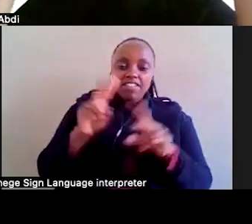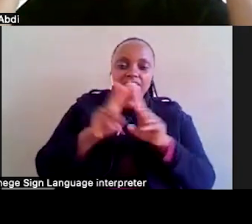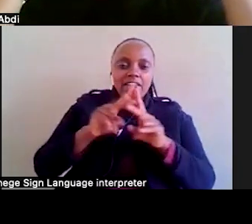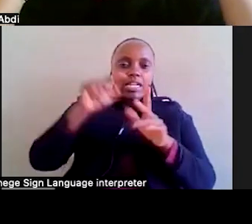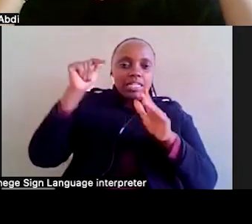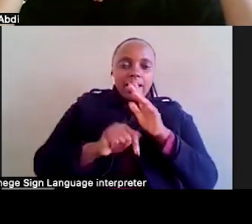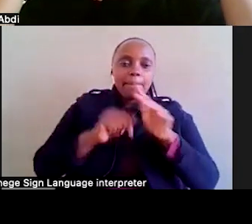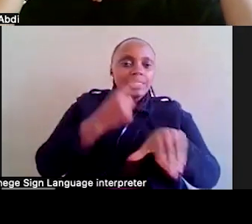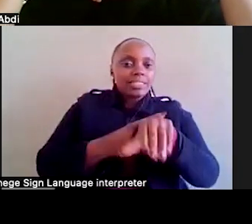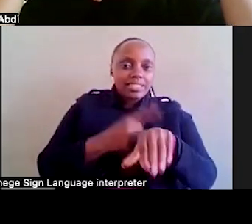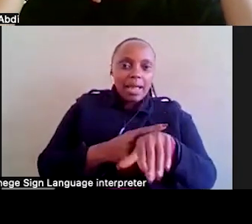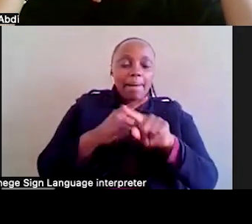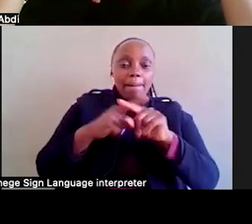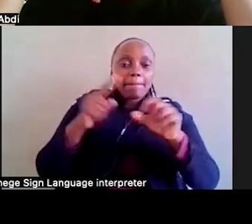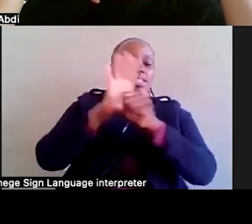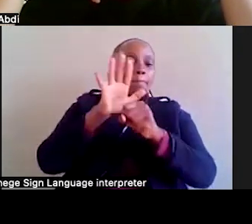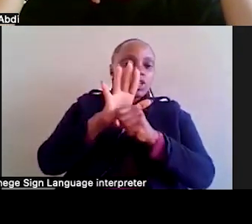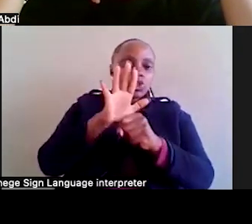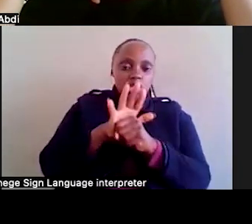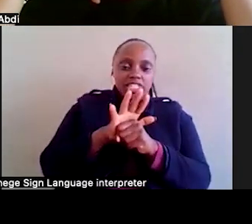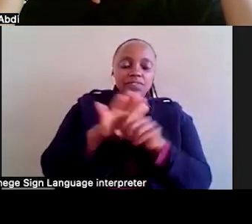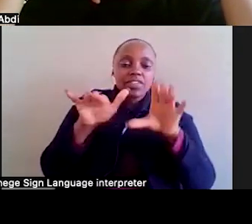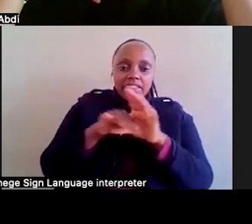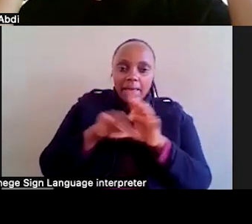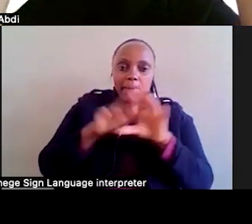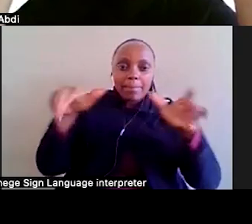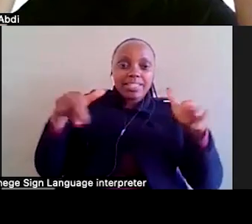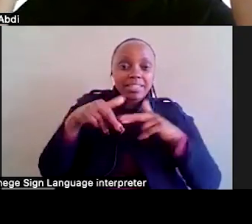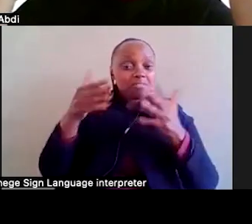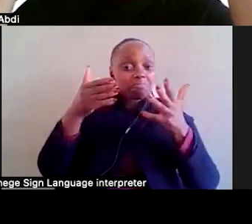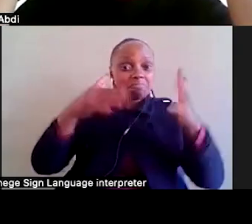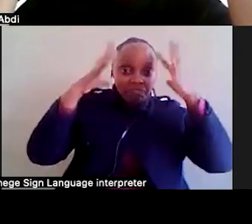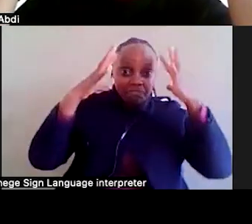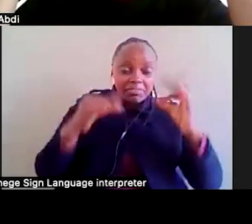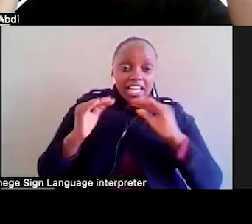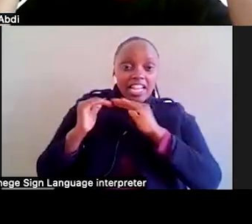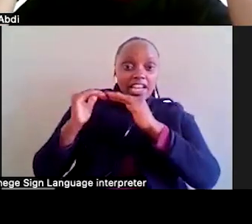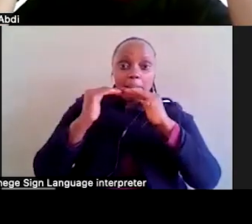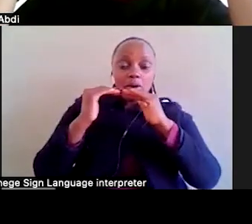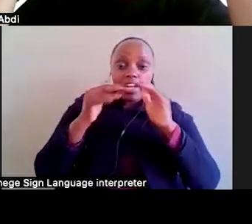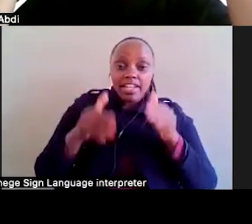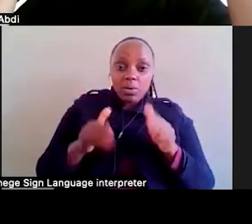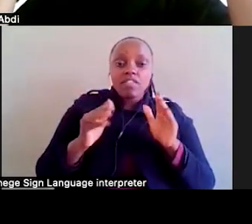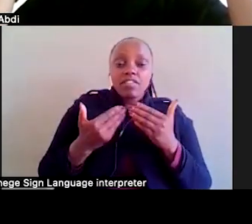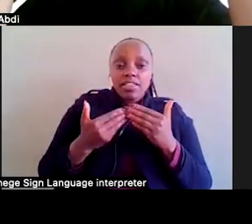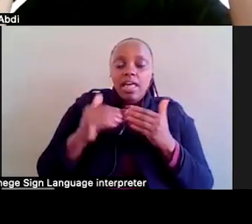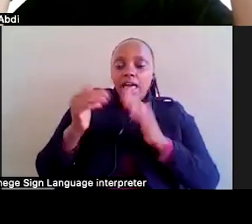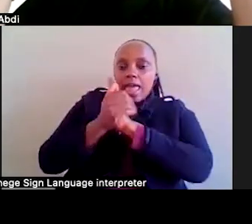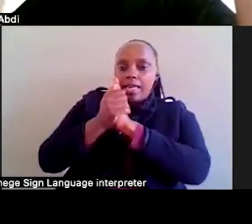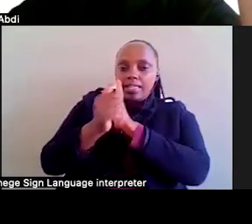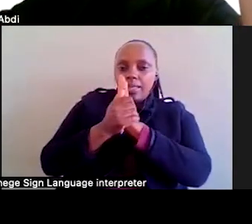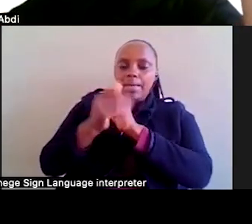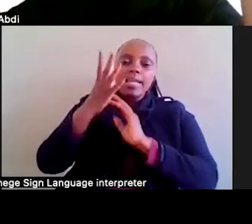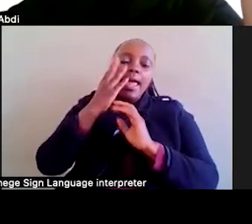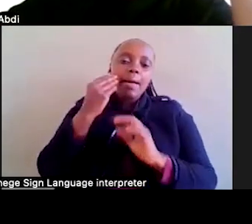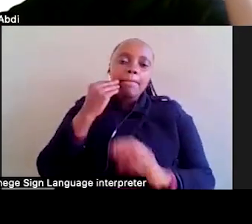moment. But the majority of the members in the room decided democratically that owing to the expertise and the experience